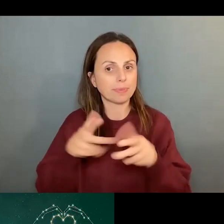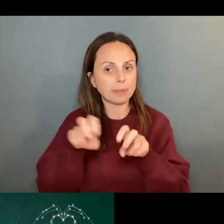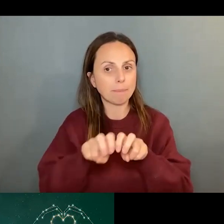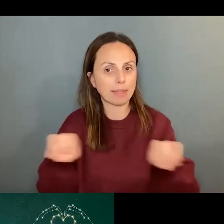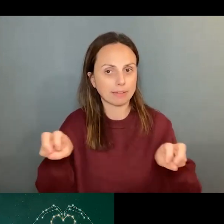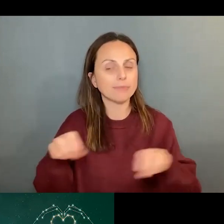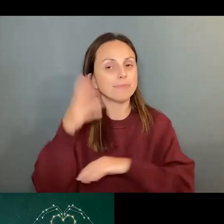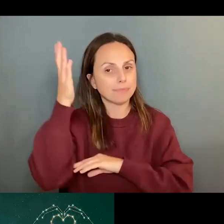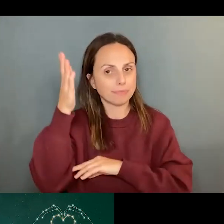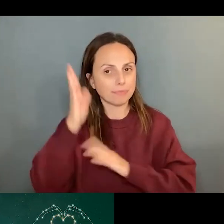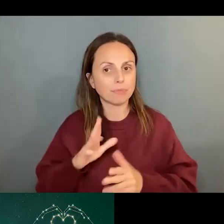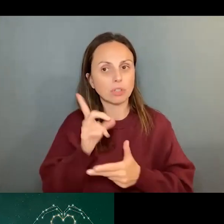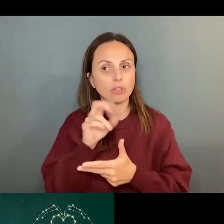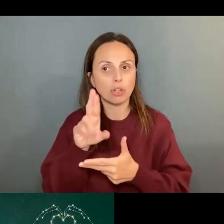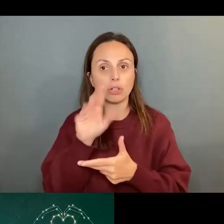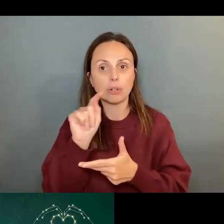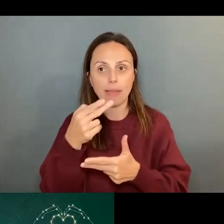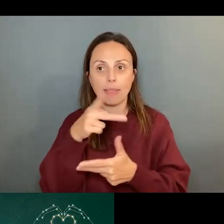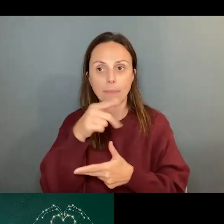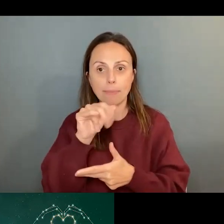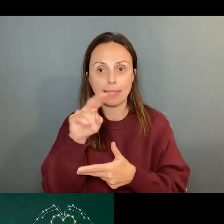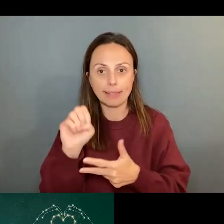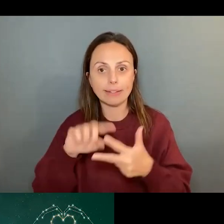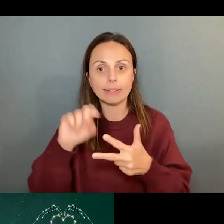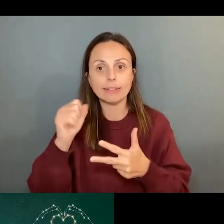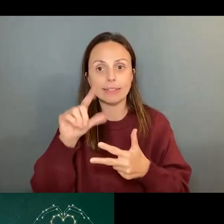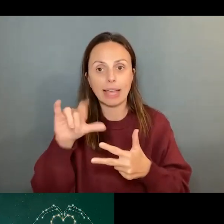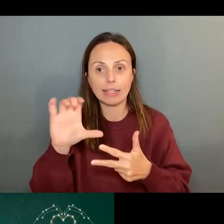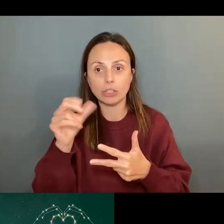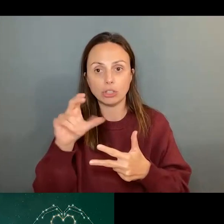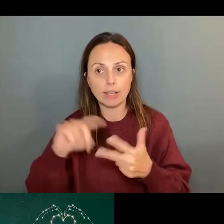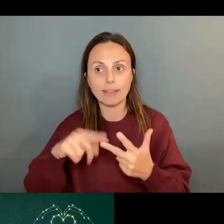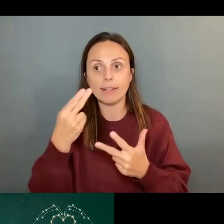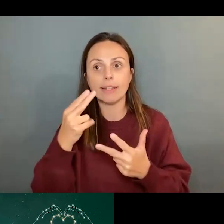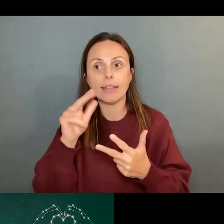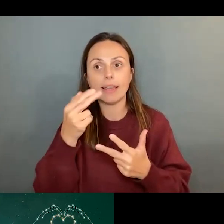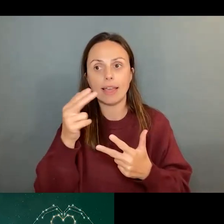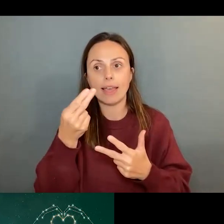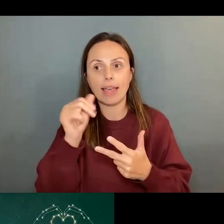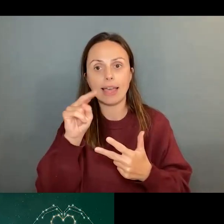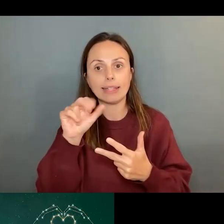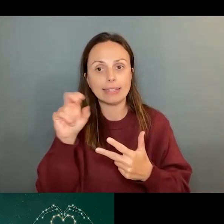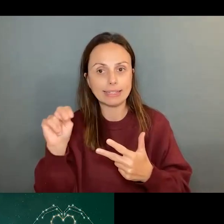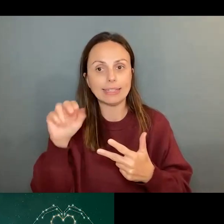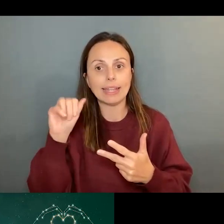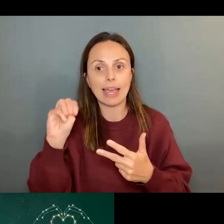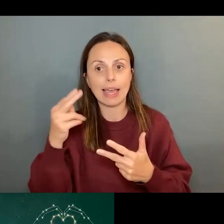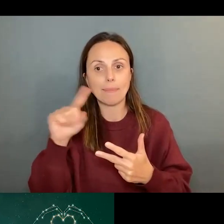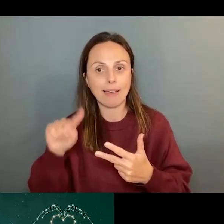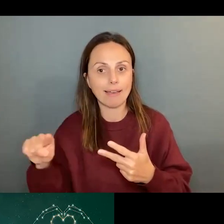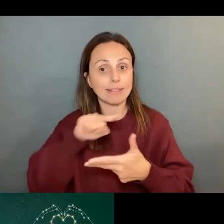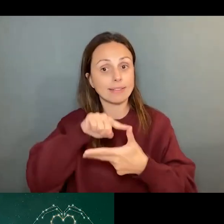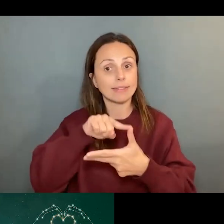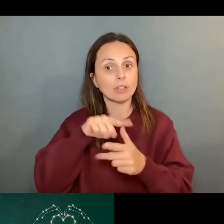of presenters here. We have Dr. Beth Payne, Sally Chen, and Haneen Amhaz. Beth is the Digital Health